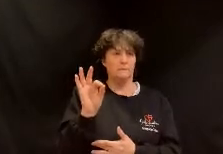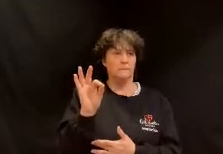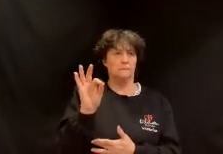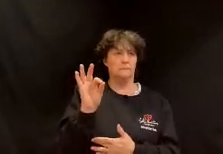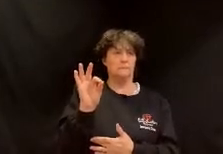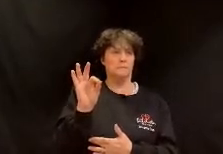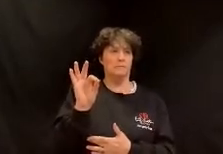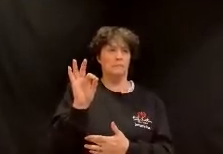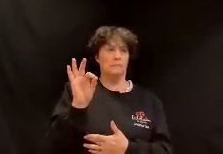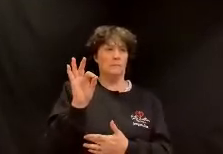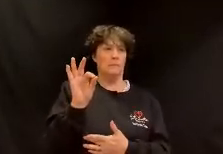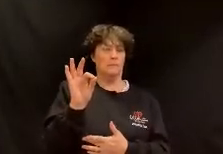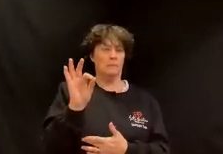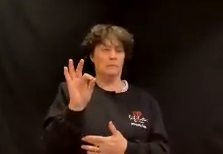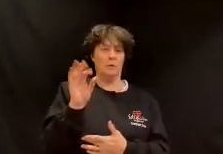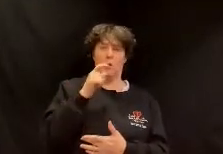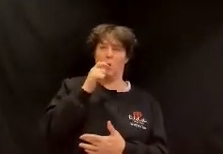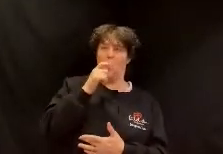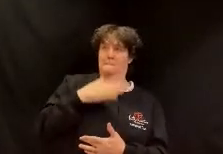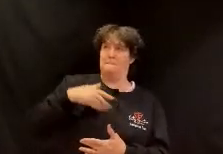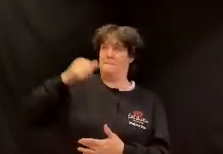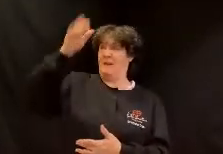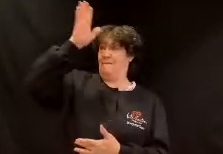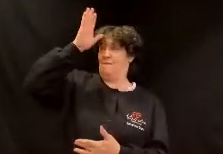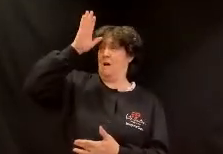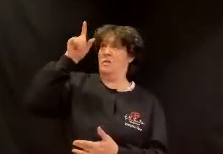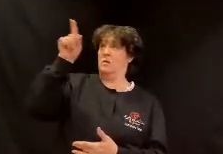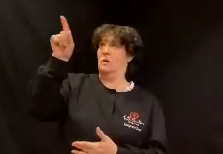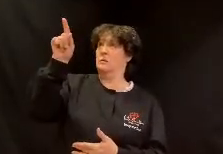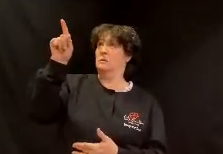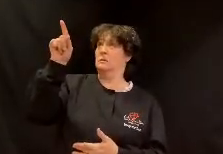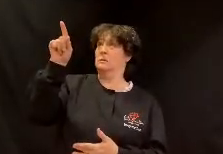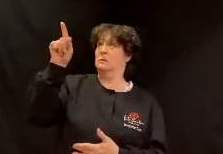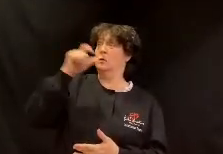the nature of my Father, who He is.